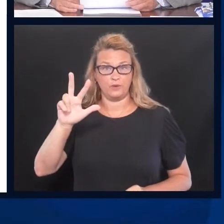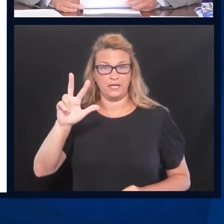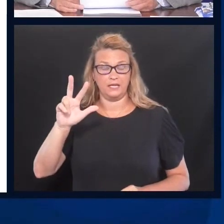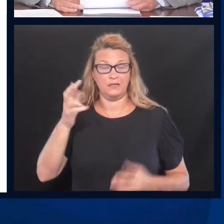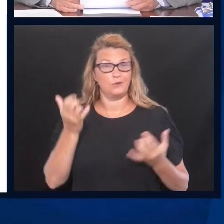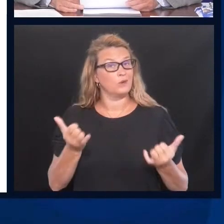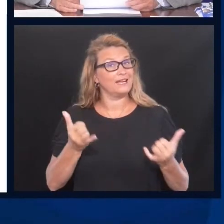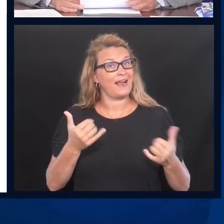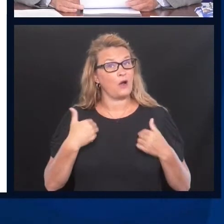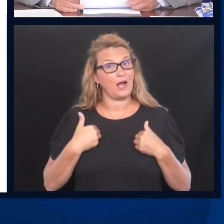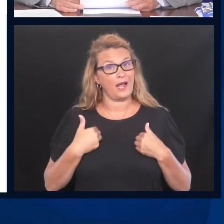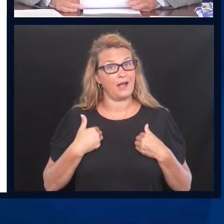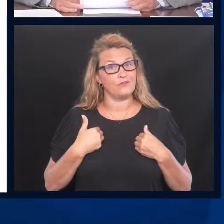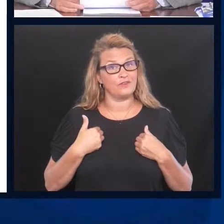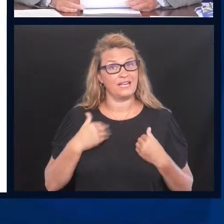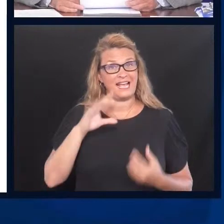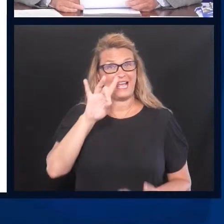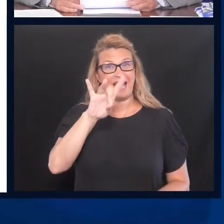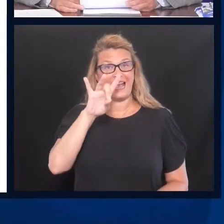have